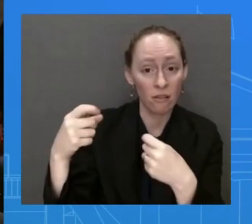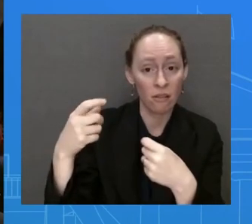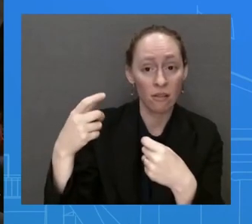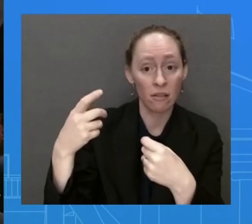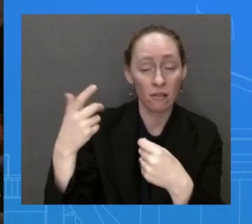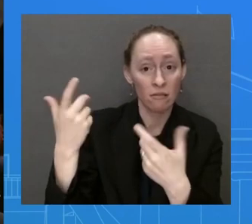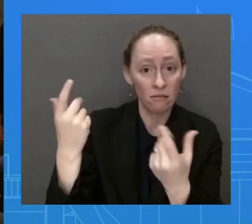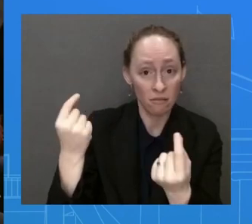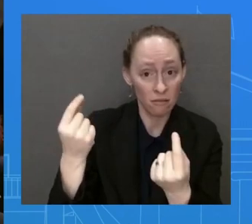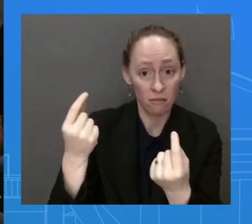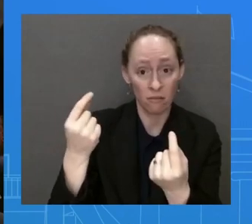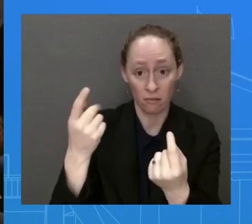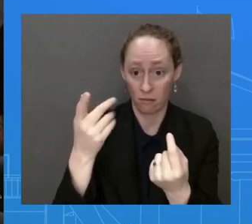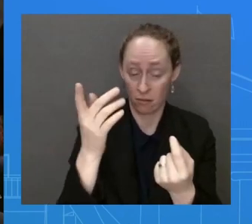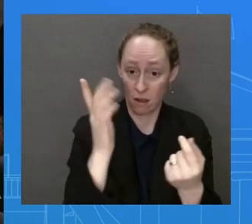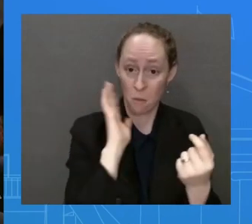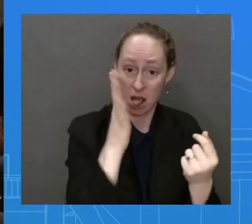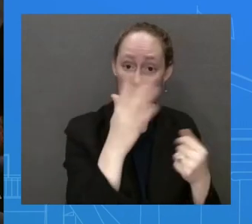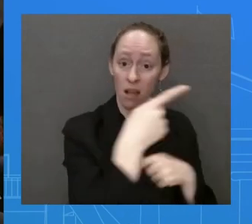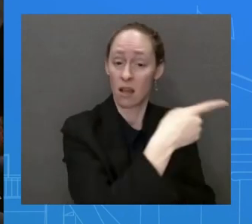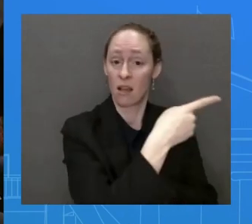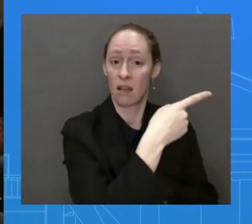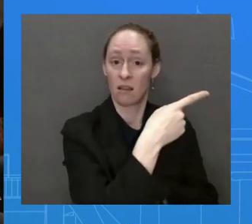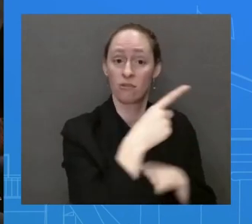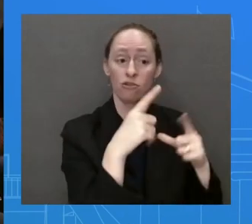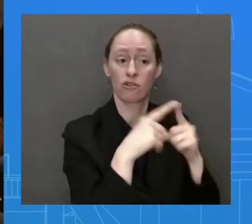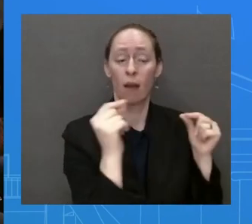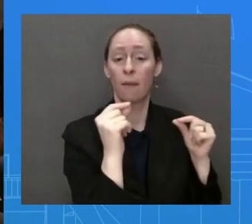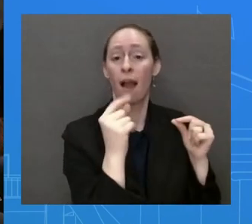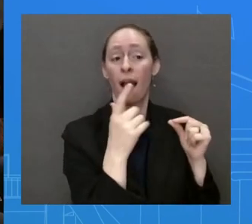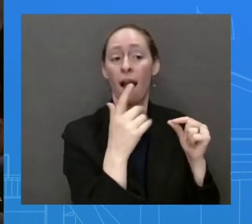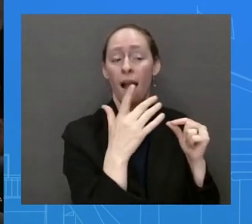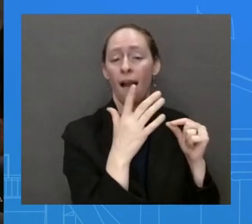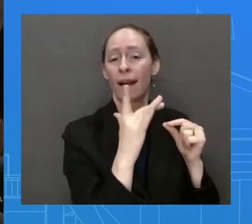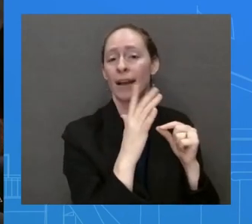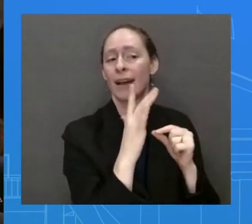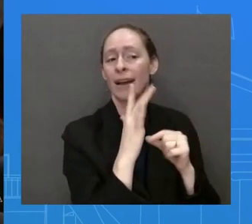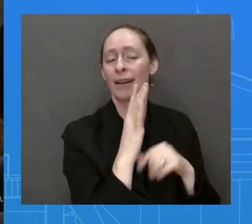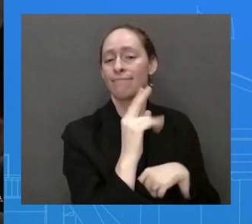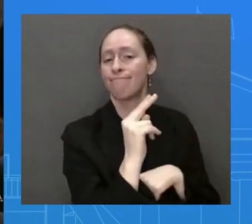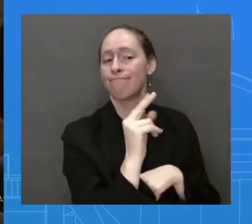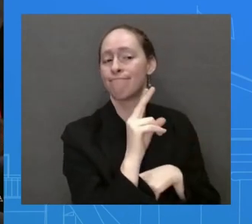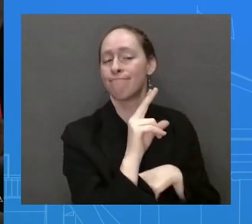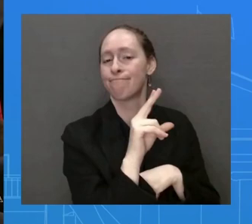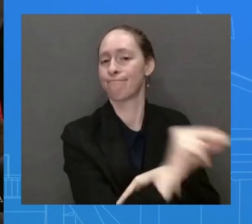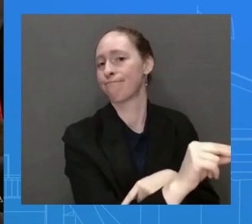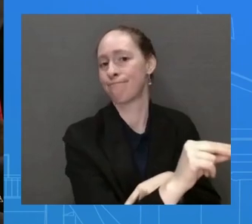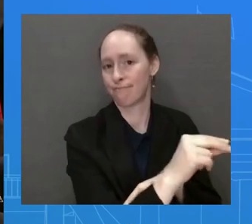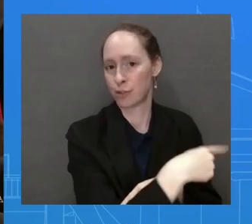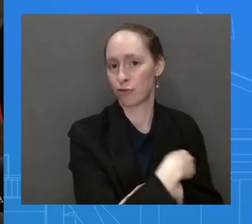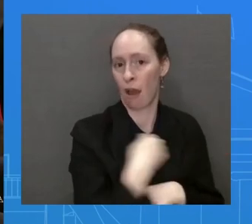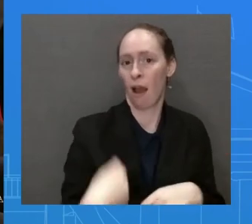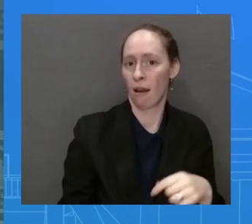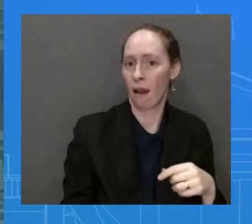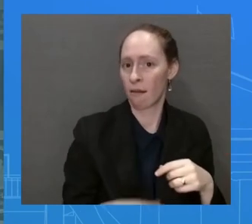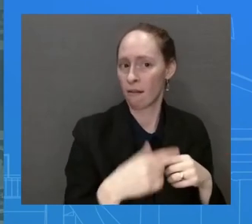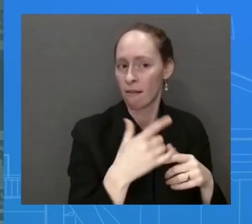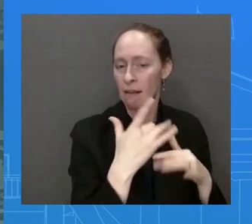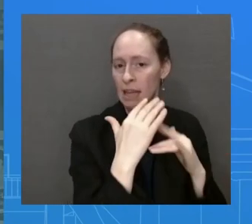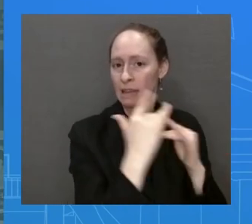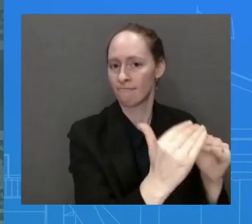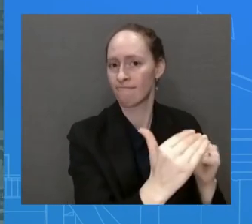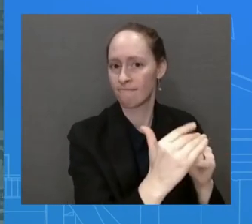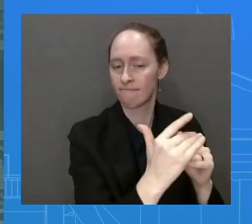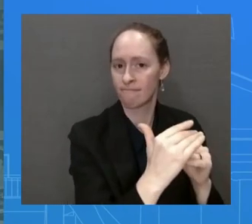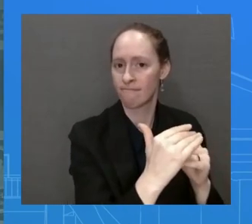again urged President Biden, as he has done so many times, if he would be open to joining CPTPP. So on